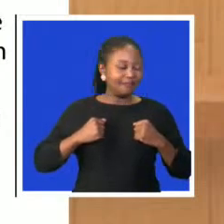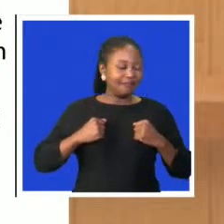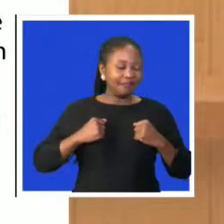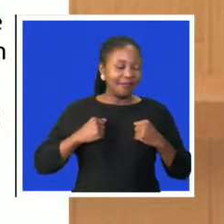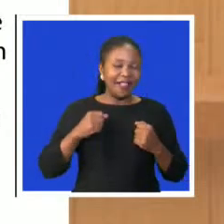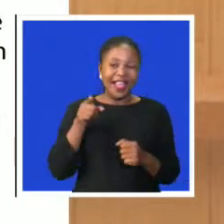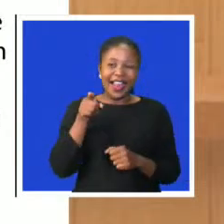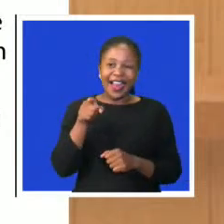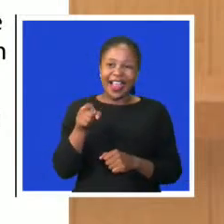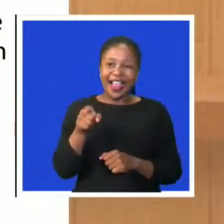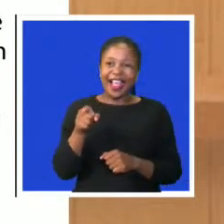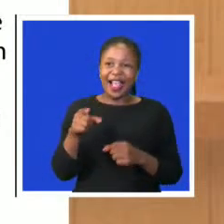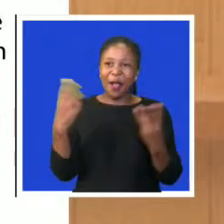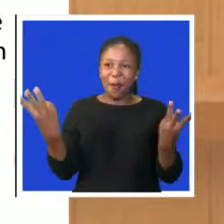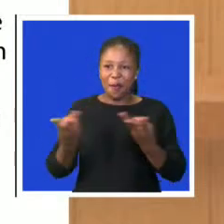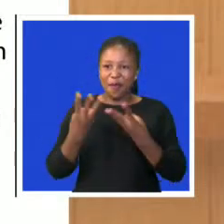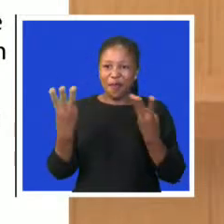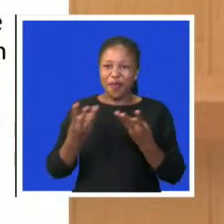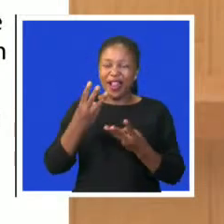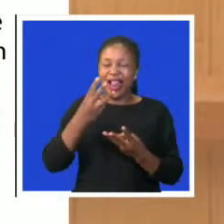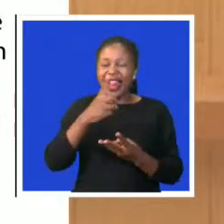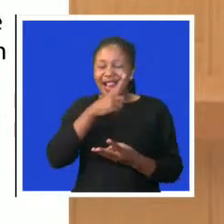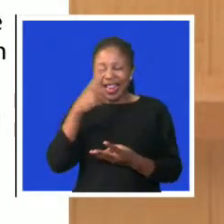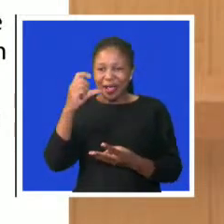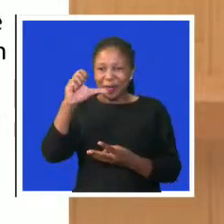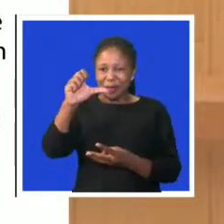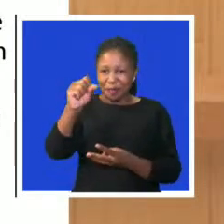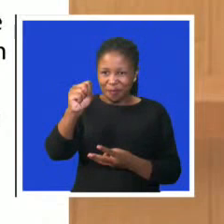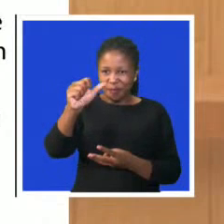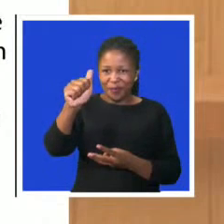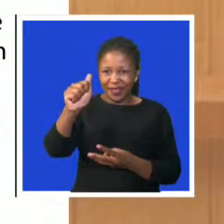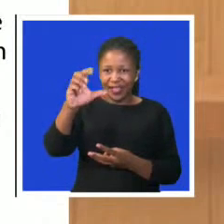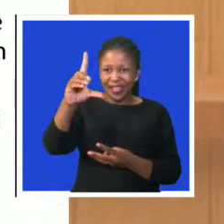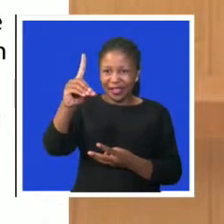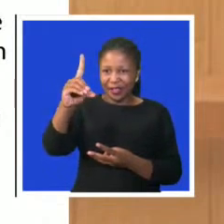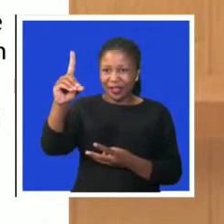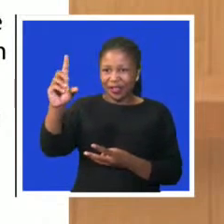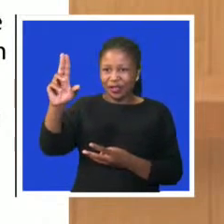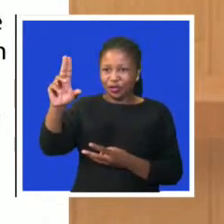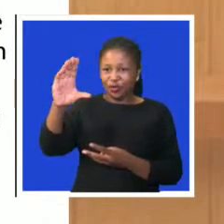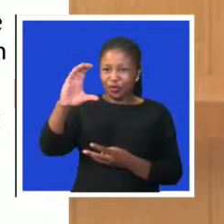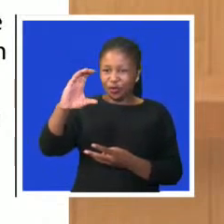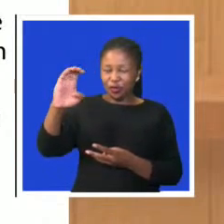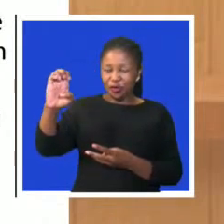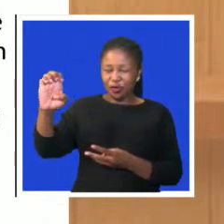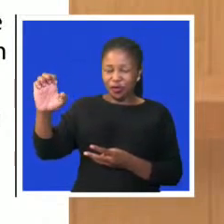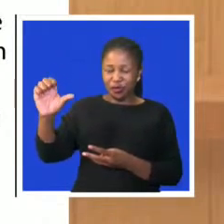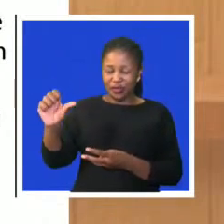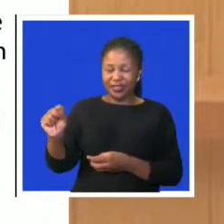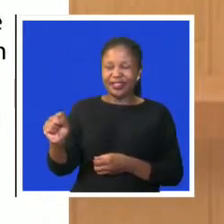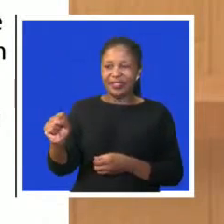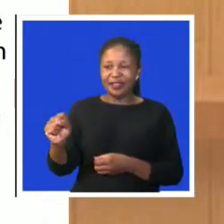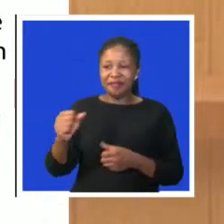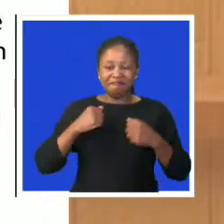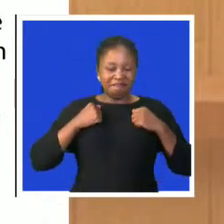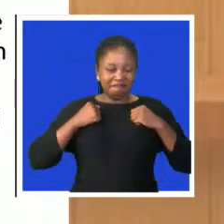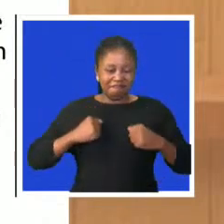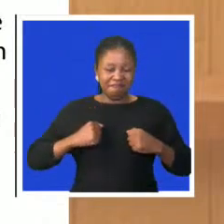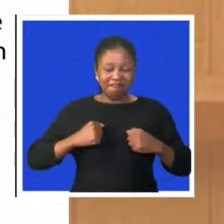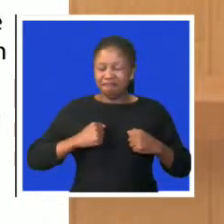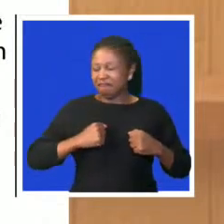Sadducees. The Sadducees, dear Lena, only accepted the first 5 books of the